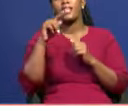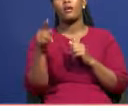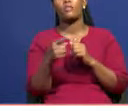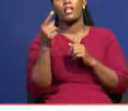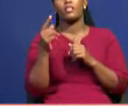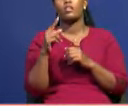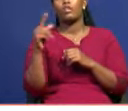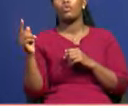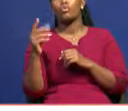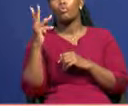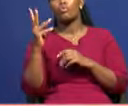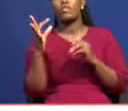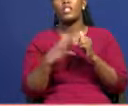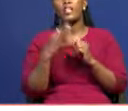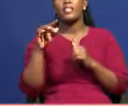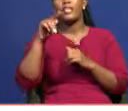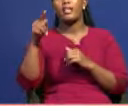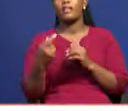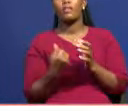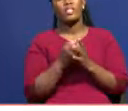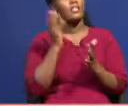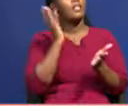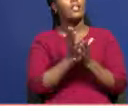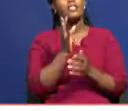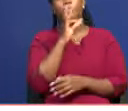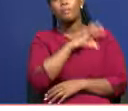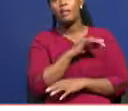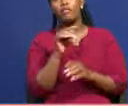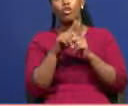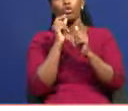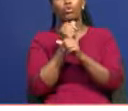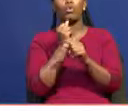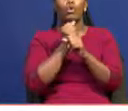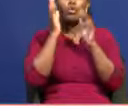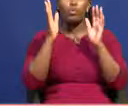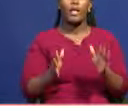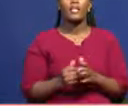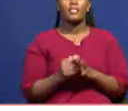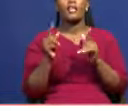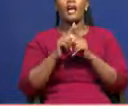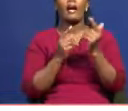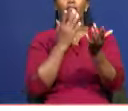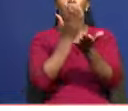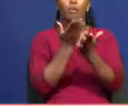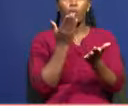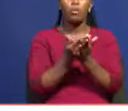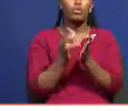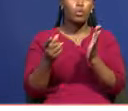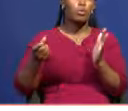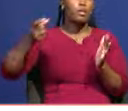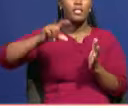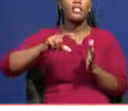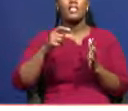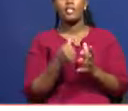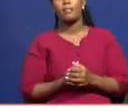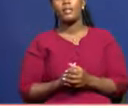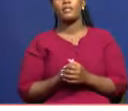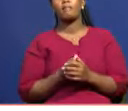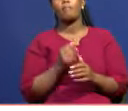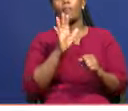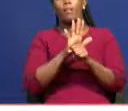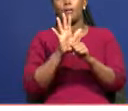to 48,000. Meal benefits given to staff, there's also a proposed increment on that kind of threshold. For